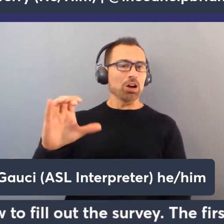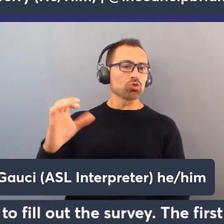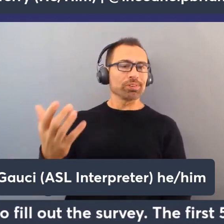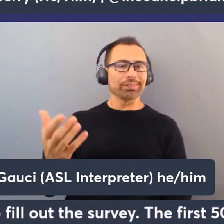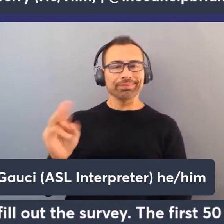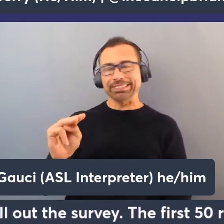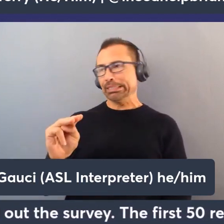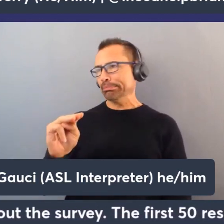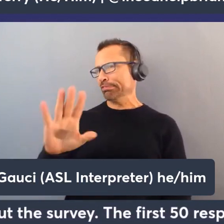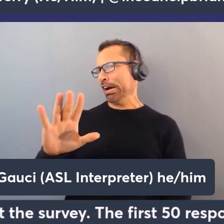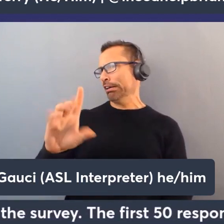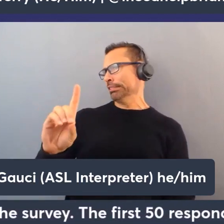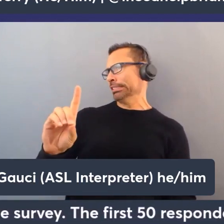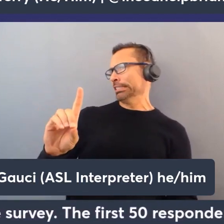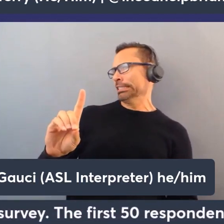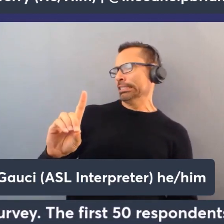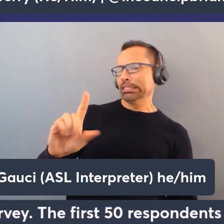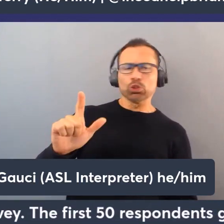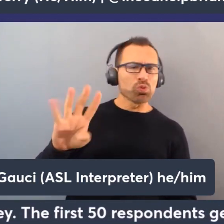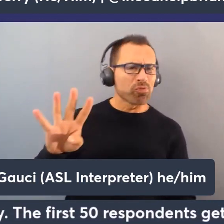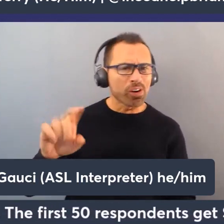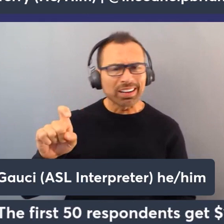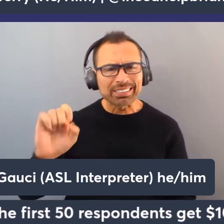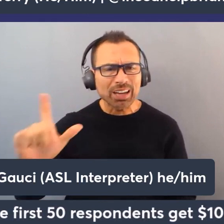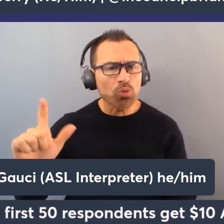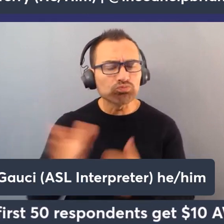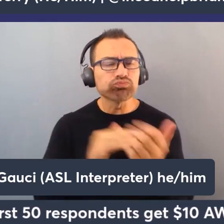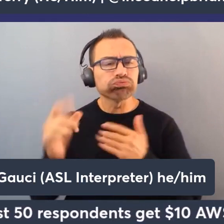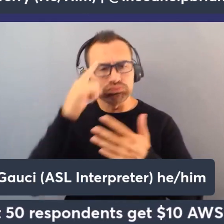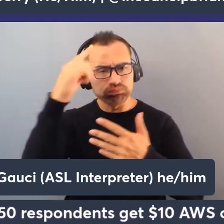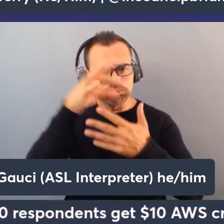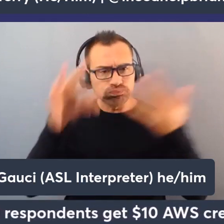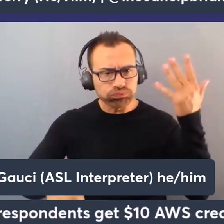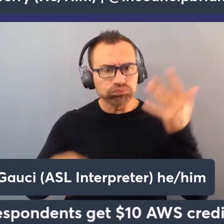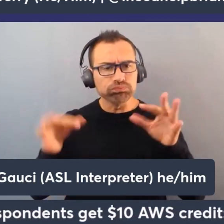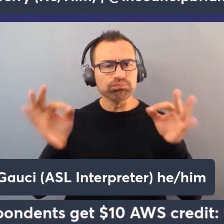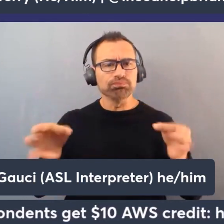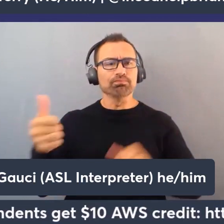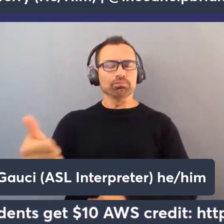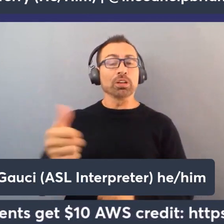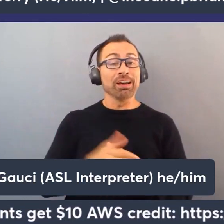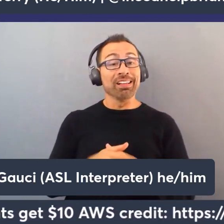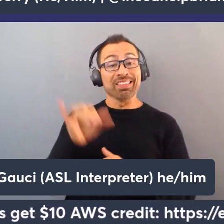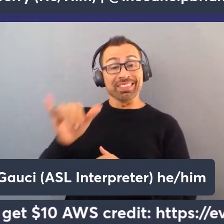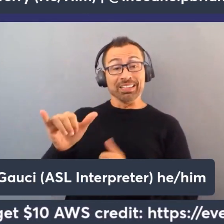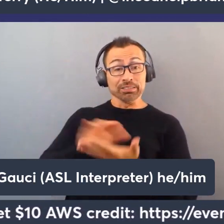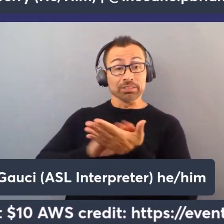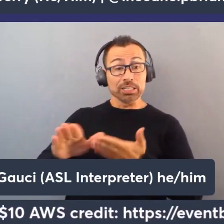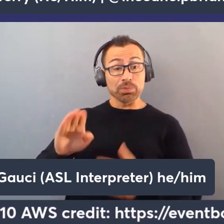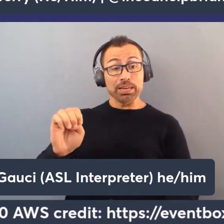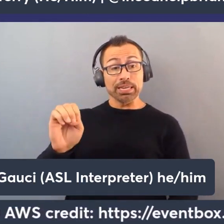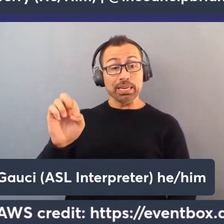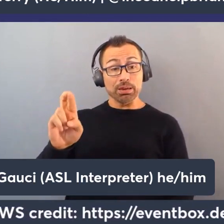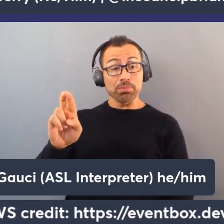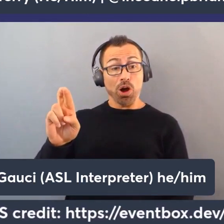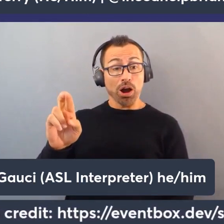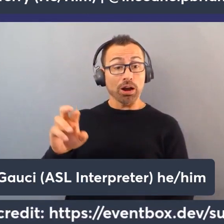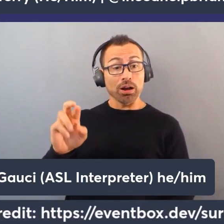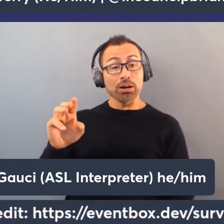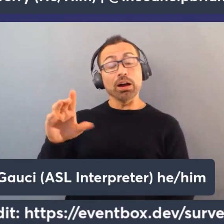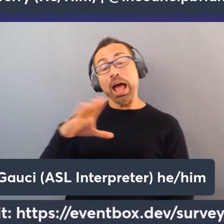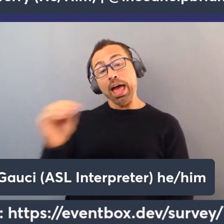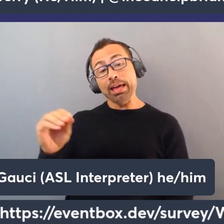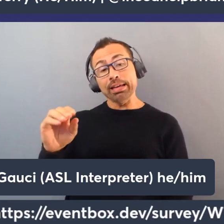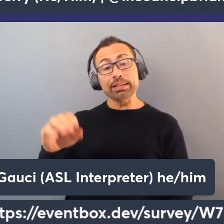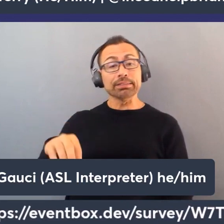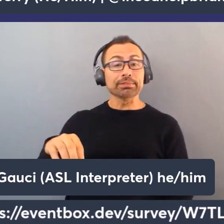M5D, 24XL or whatever you want, right? So that's the nice thing about EMR and EC2 is you have all of this optionality and flexibility.